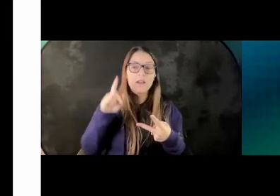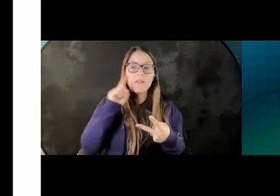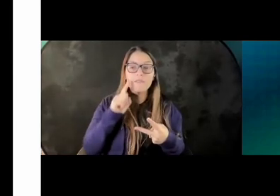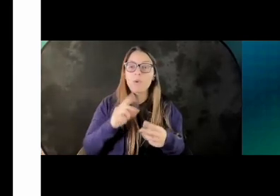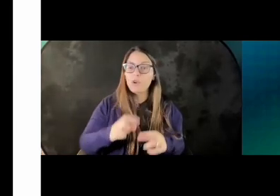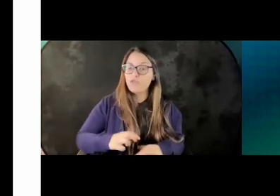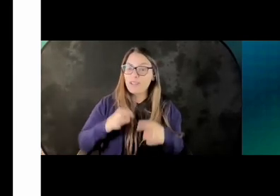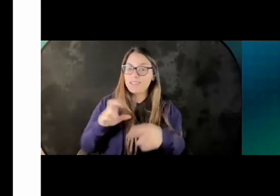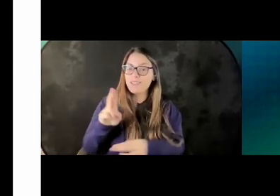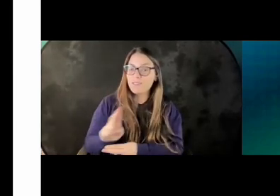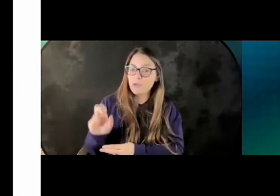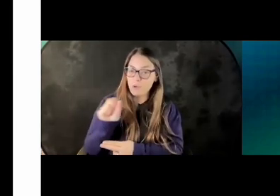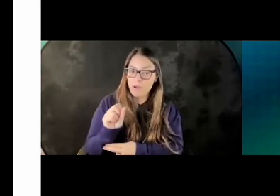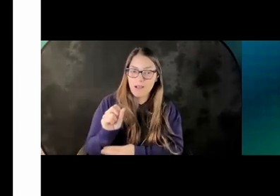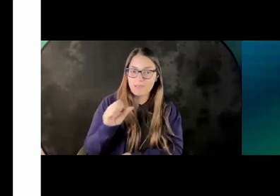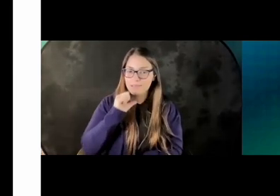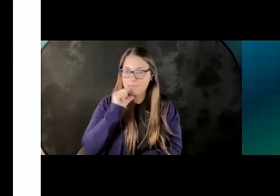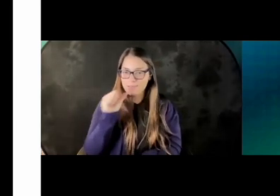U.S.,